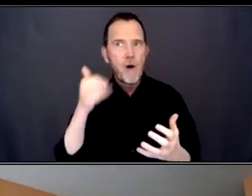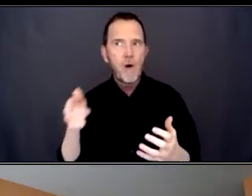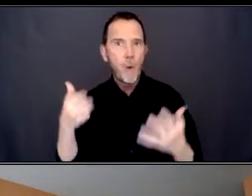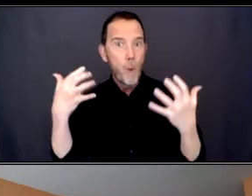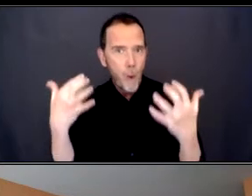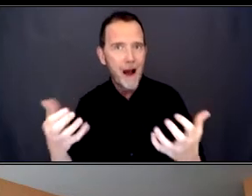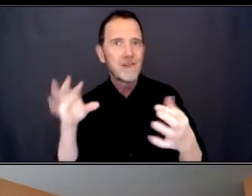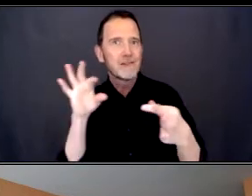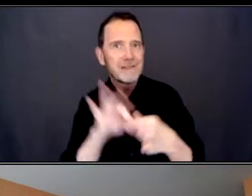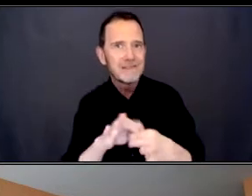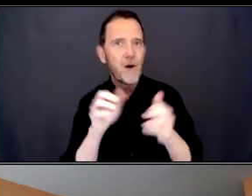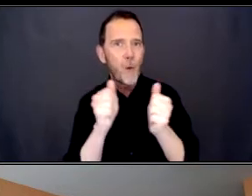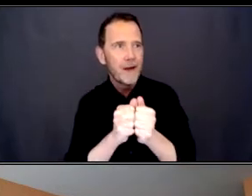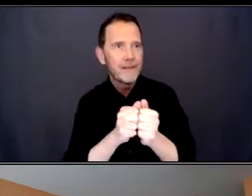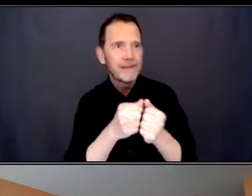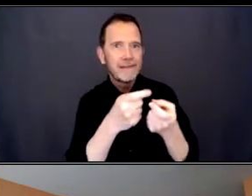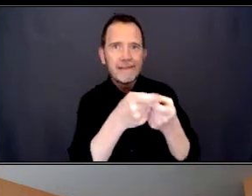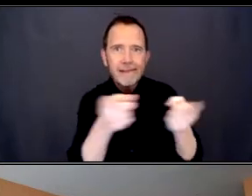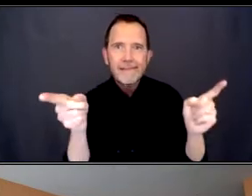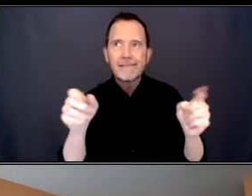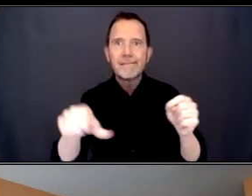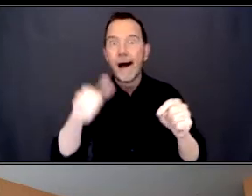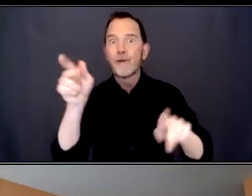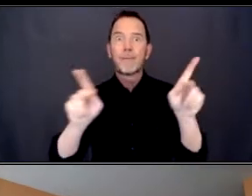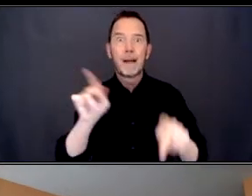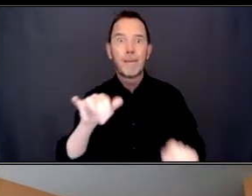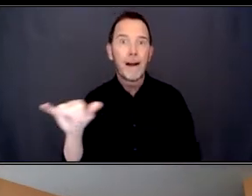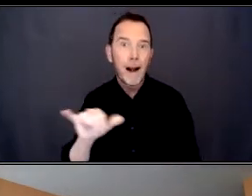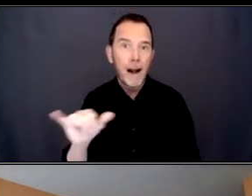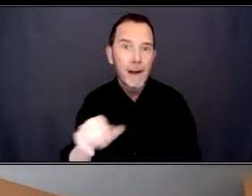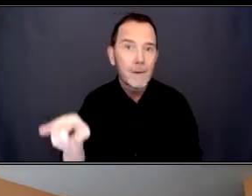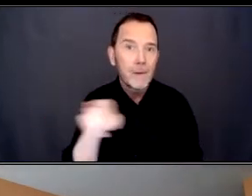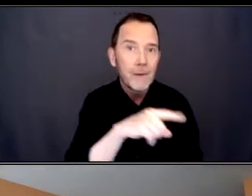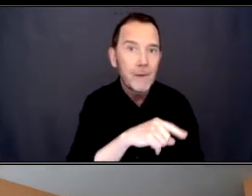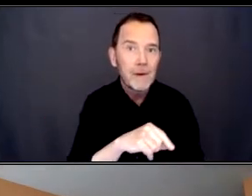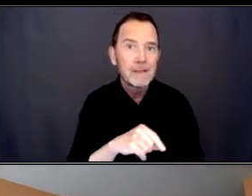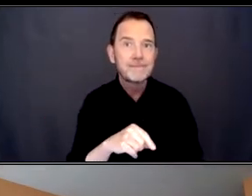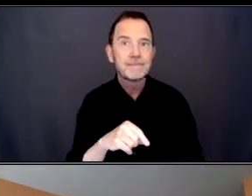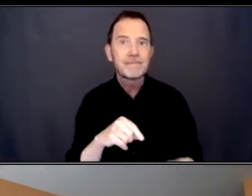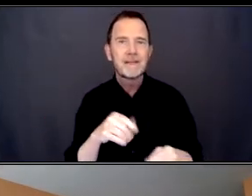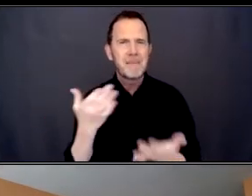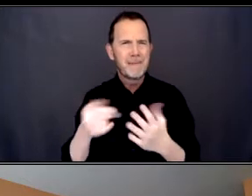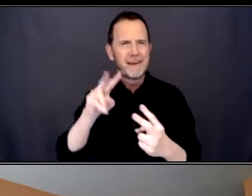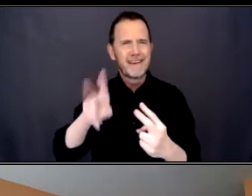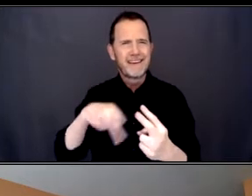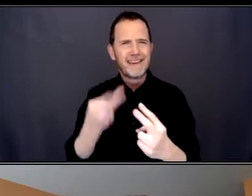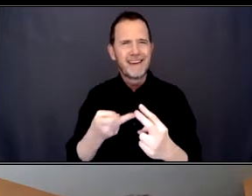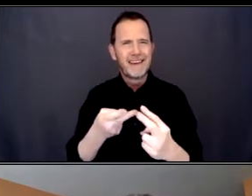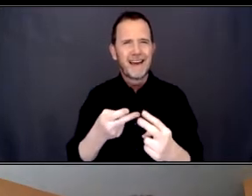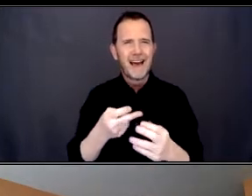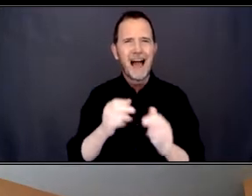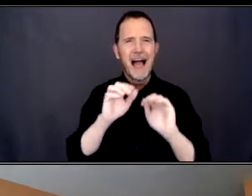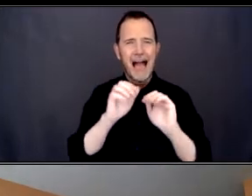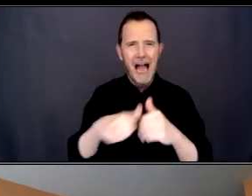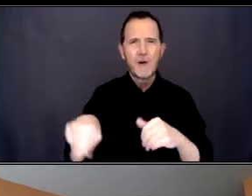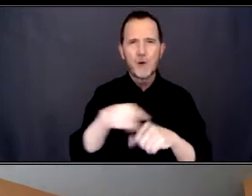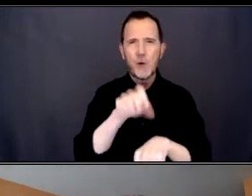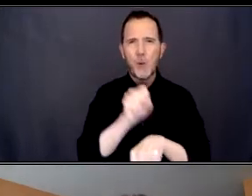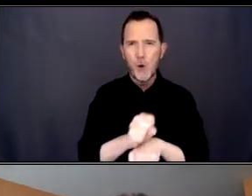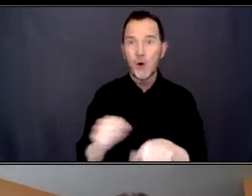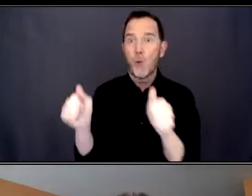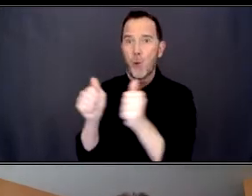with you? And so how have you worked with the folks in the field? It's sort of a reverse question. What have you done to work with folks in the field to bring